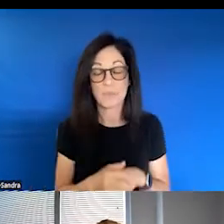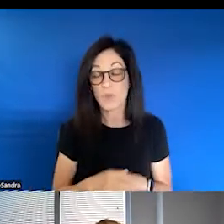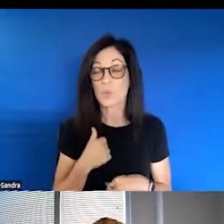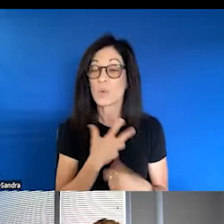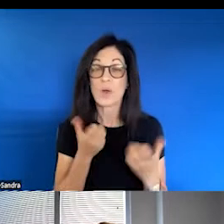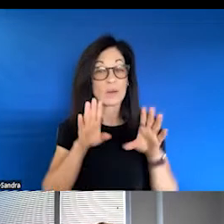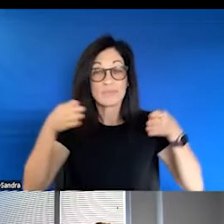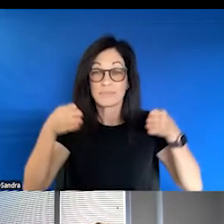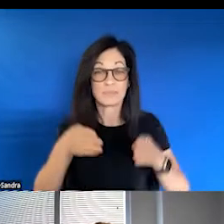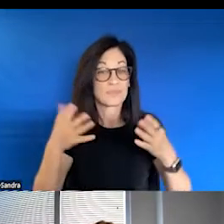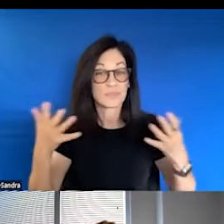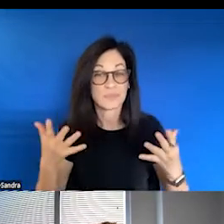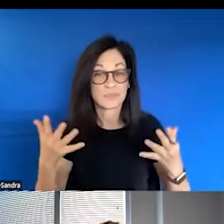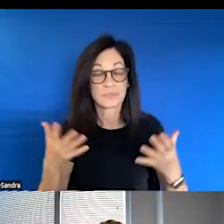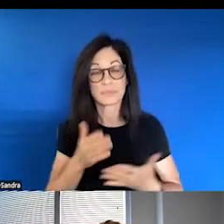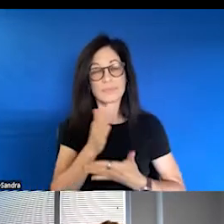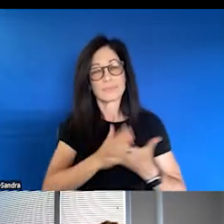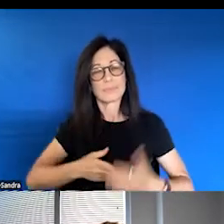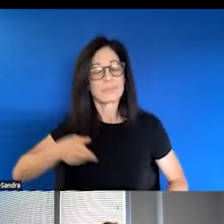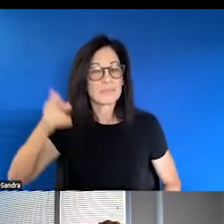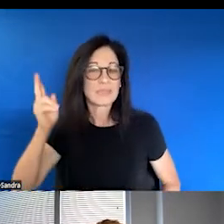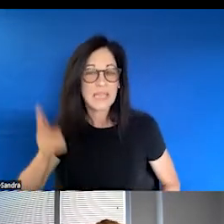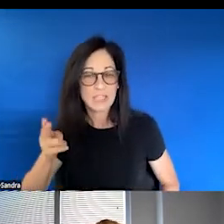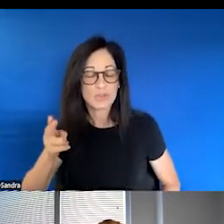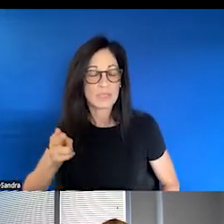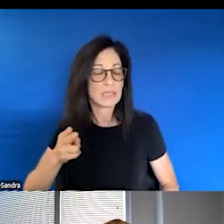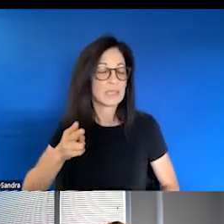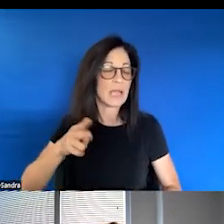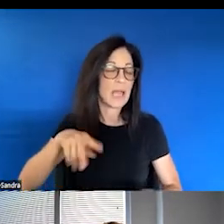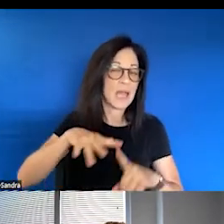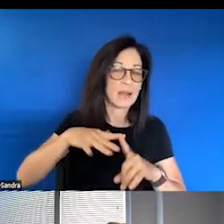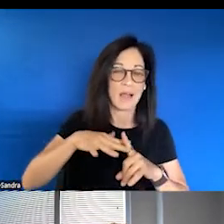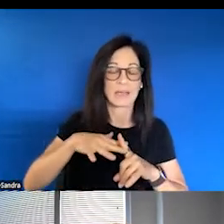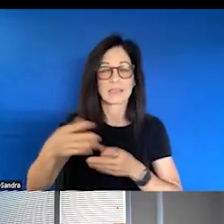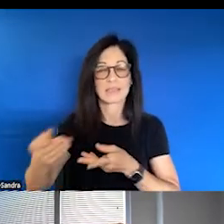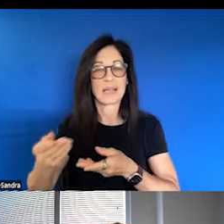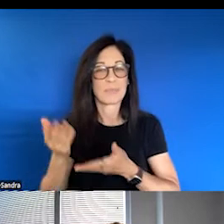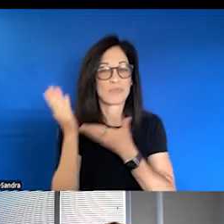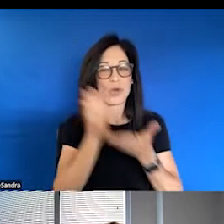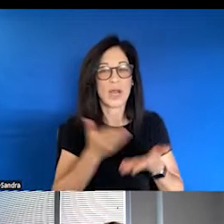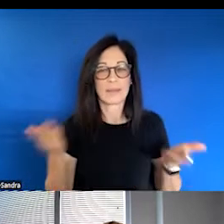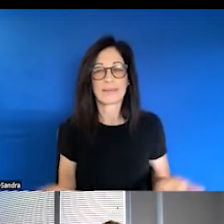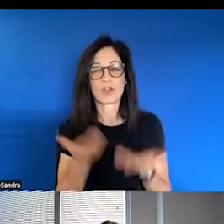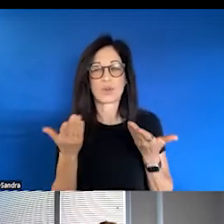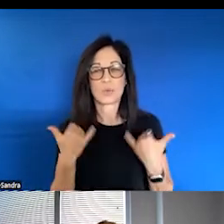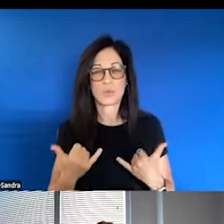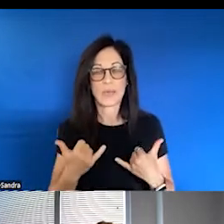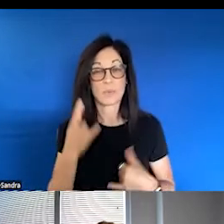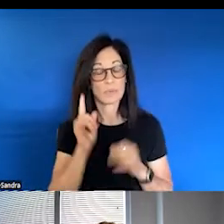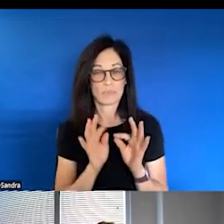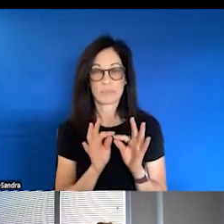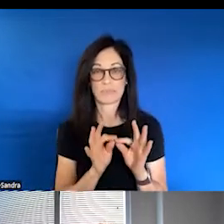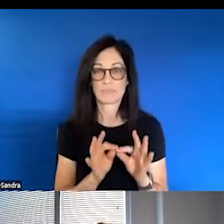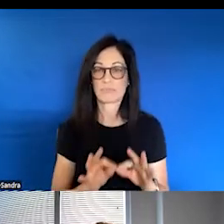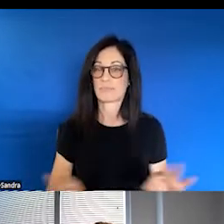bit on some of the history and context that's led us to where we are today. And one of the key issues